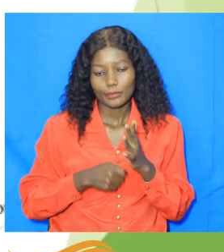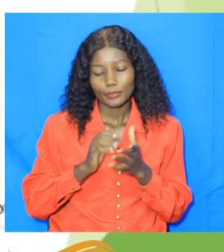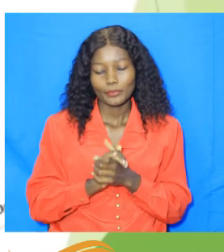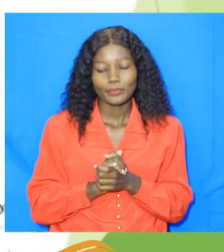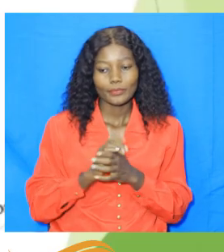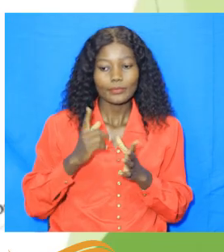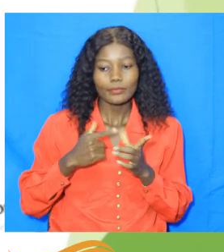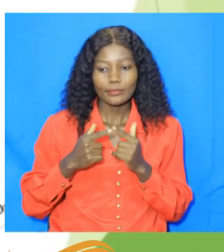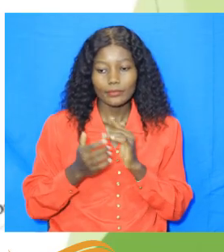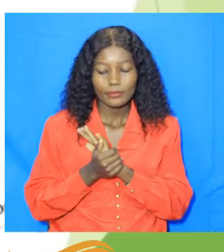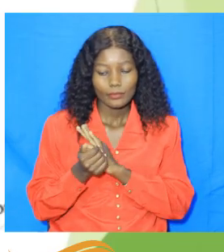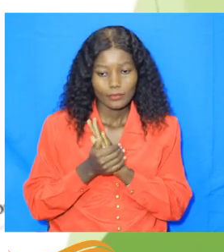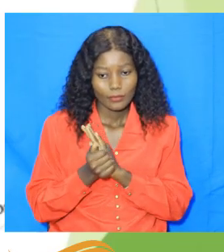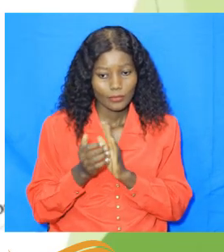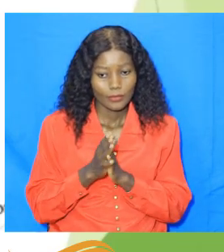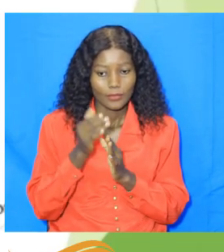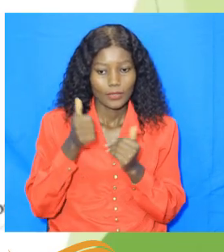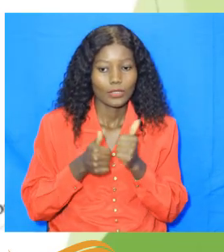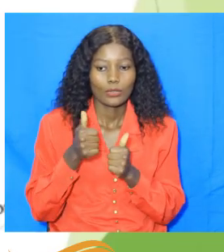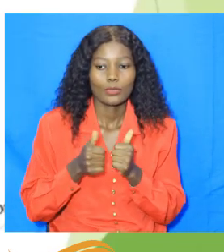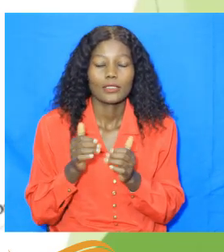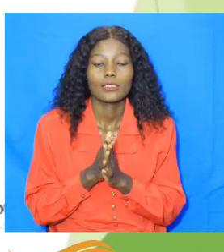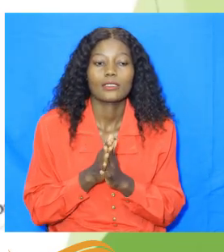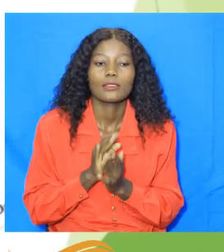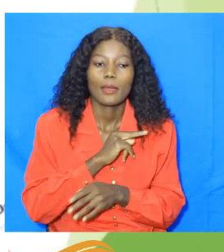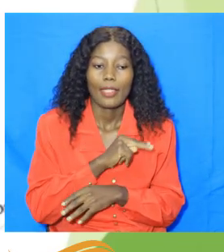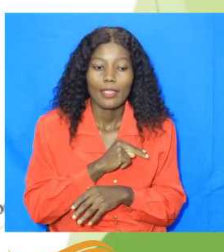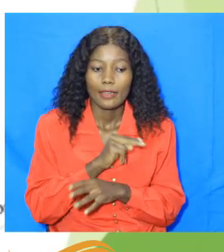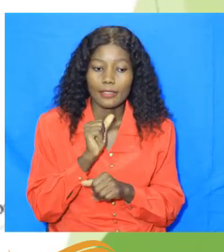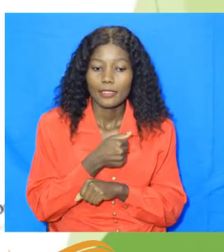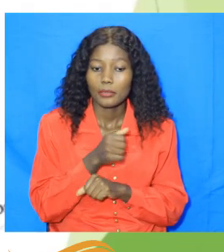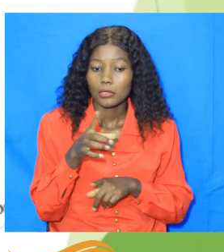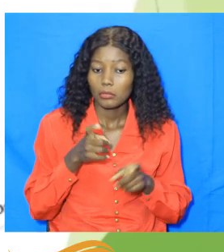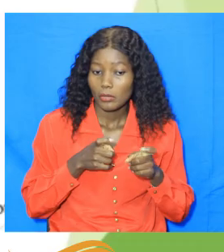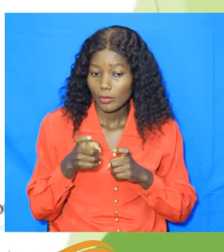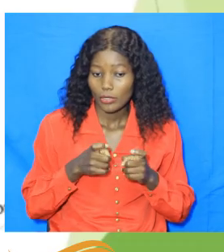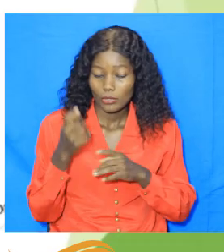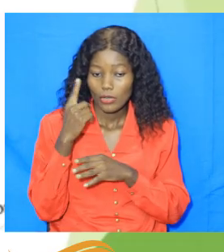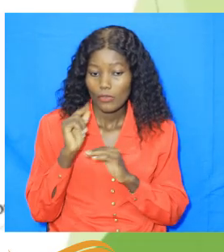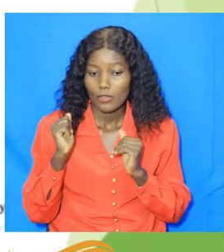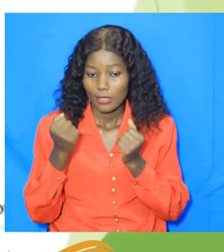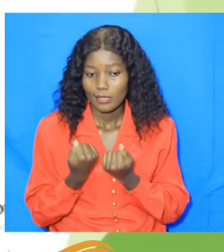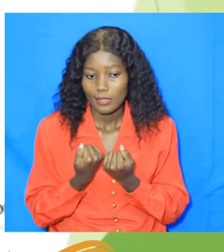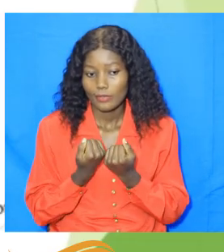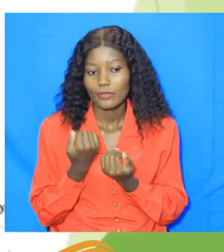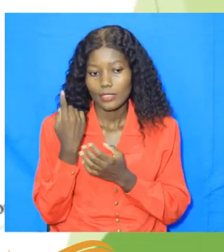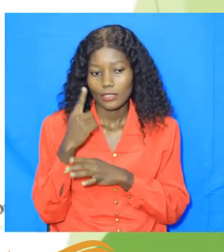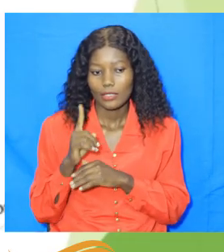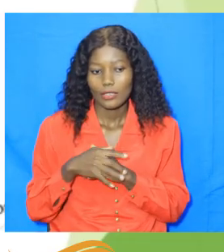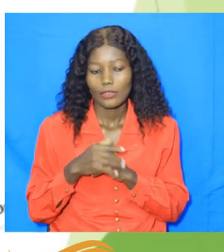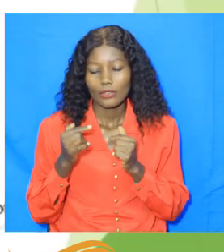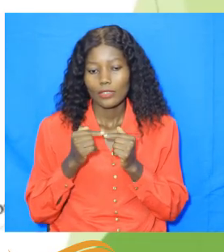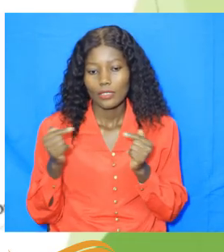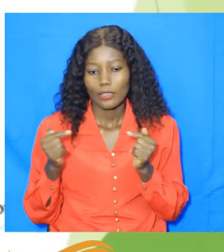Then techniques which by their nature cannot be controlled for the safety of the opponent